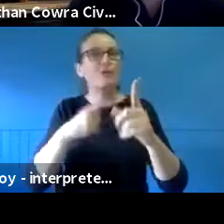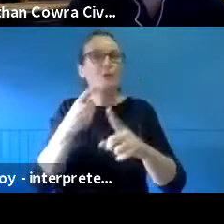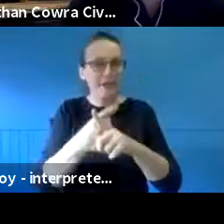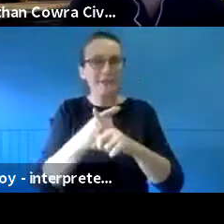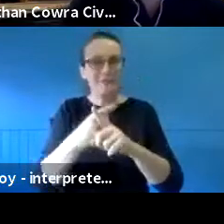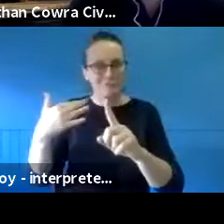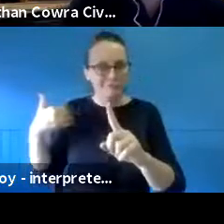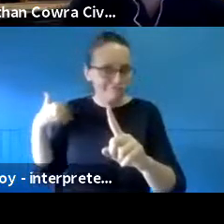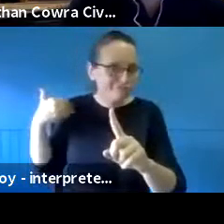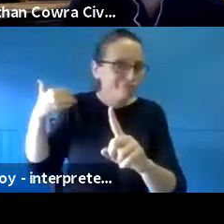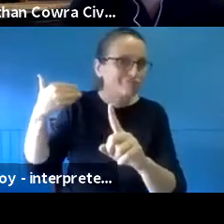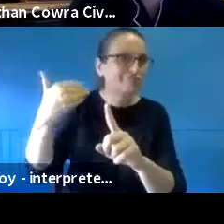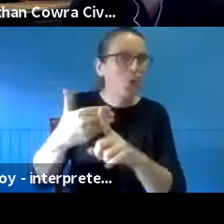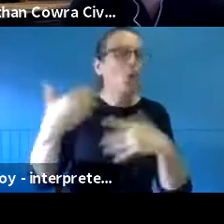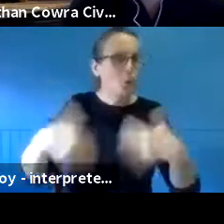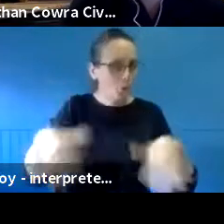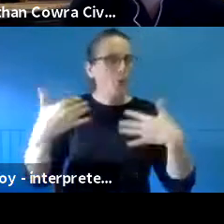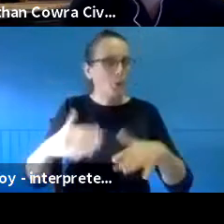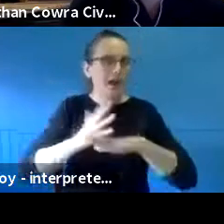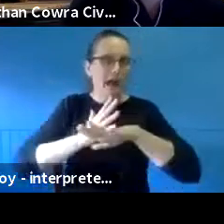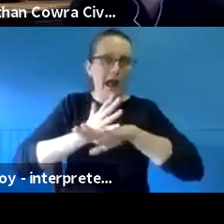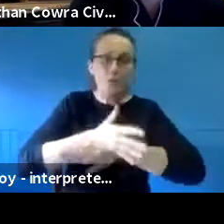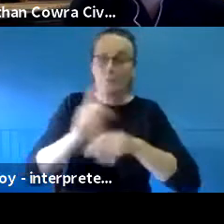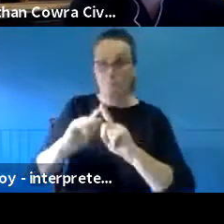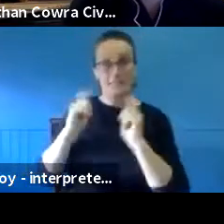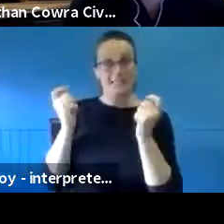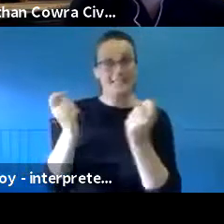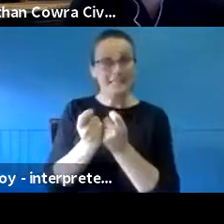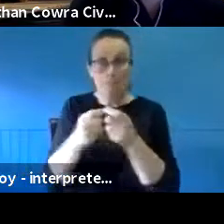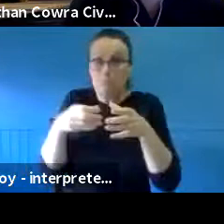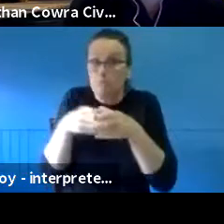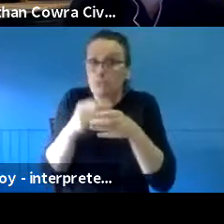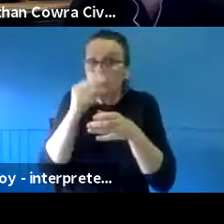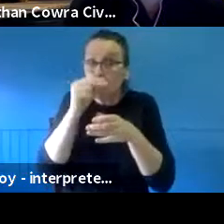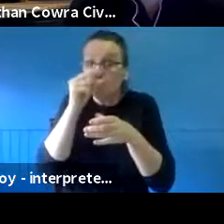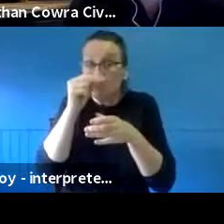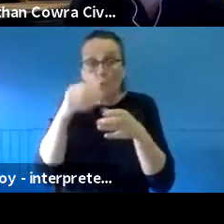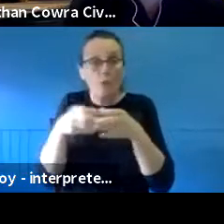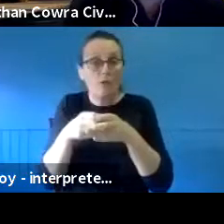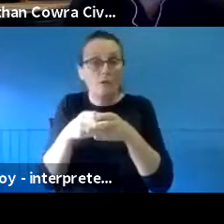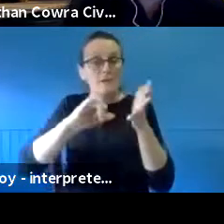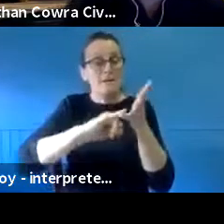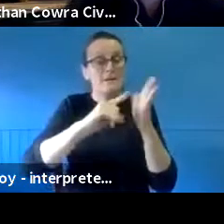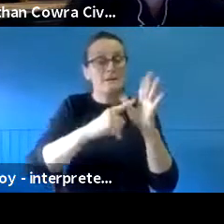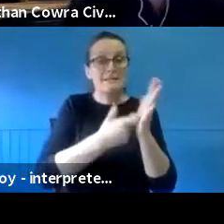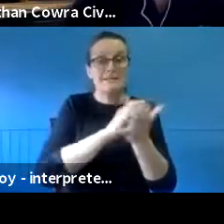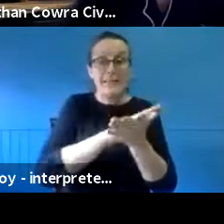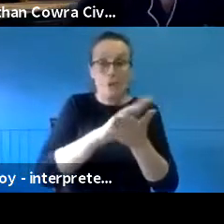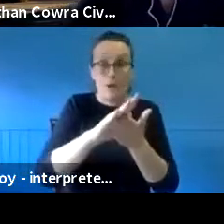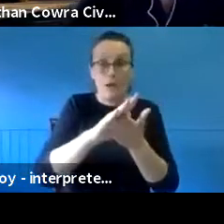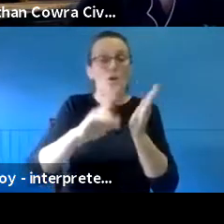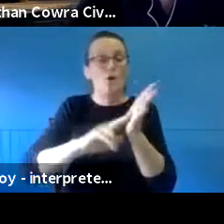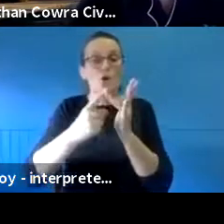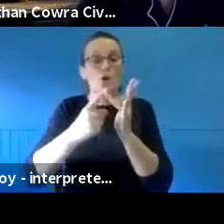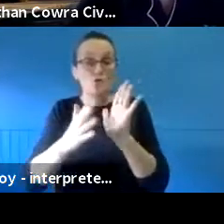months, it's quite an undertaking. The team was actually relatively small. So it was Sarah Moynihan and Norm Horton